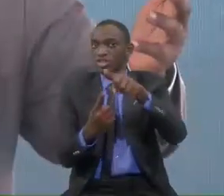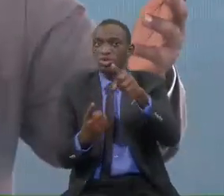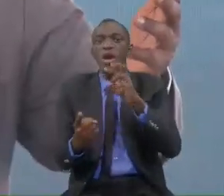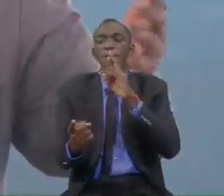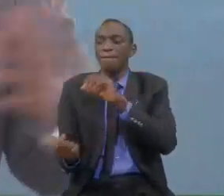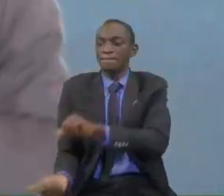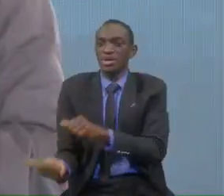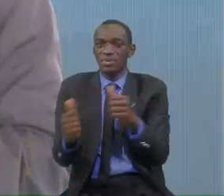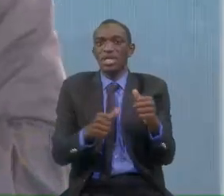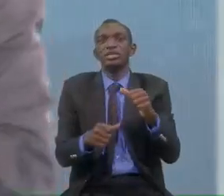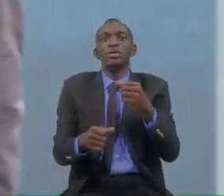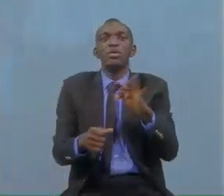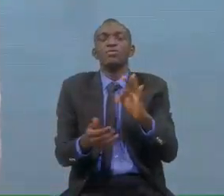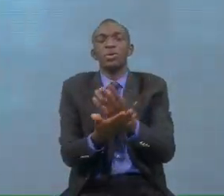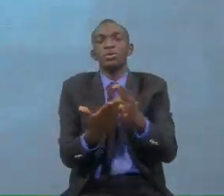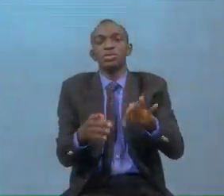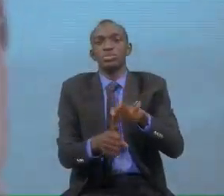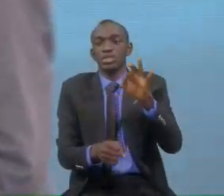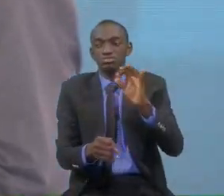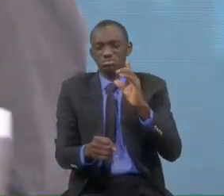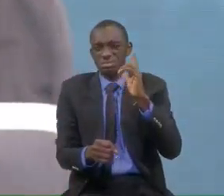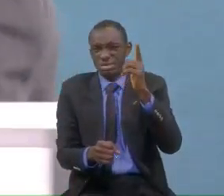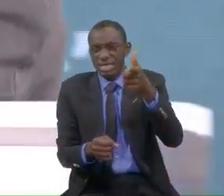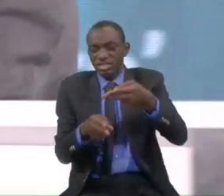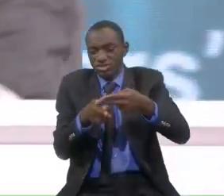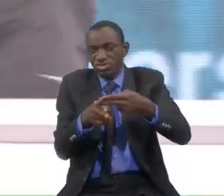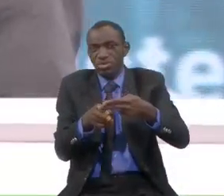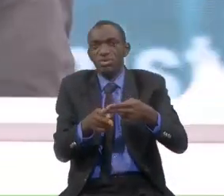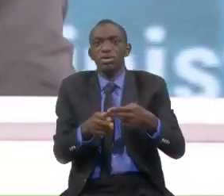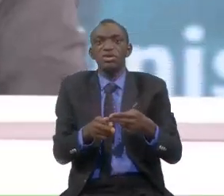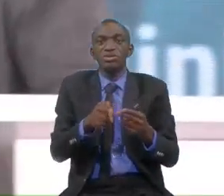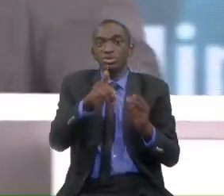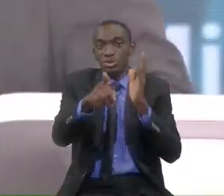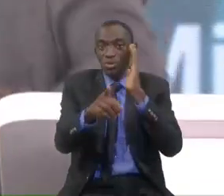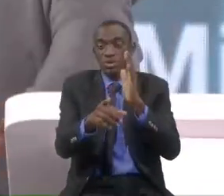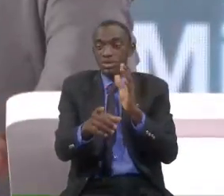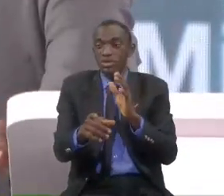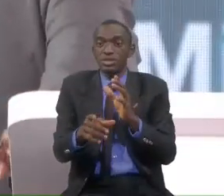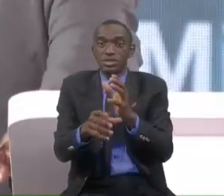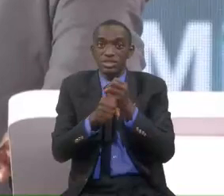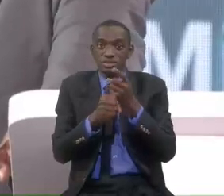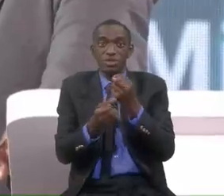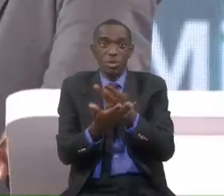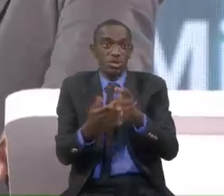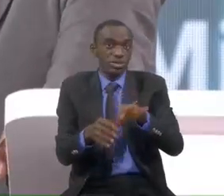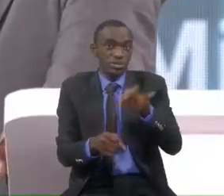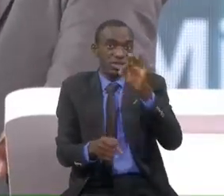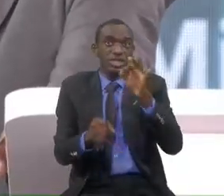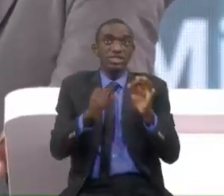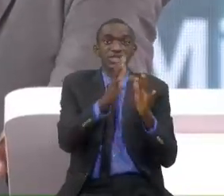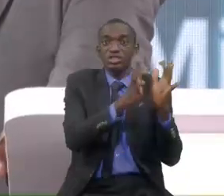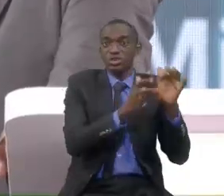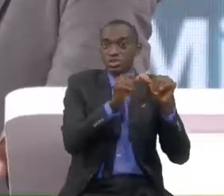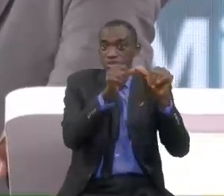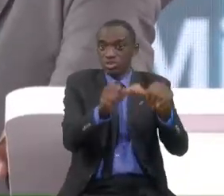not many days is you receive the Holy Ghost. And it says you shall receive power. Not only